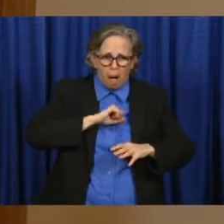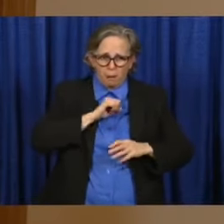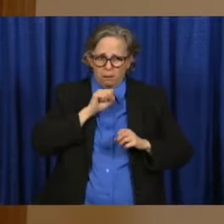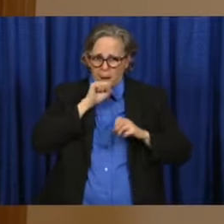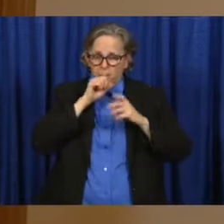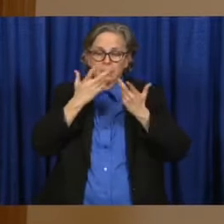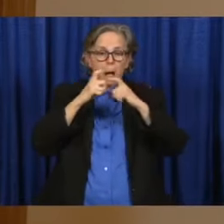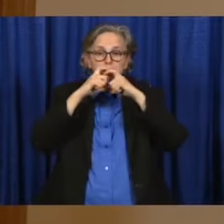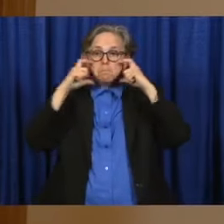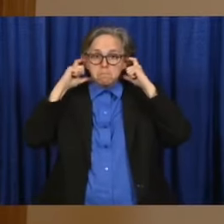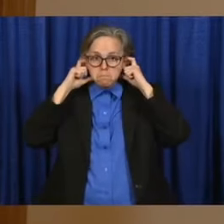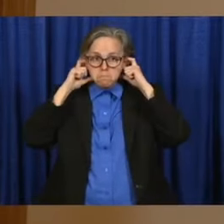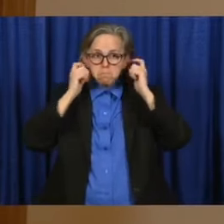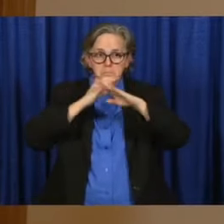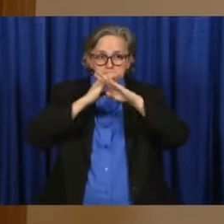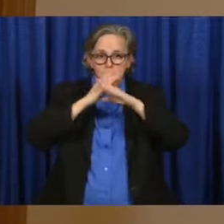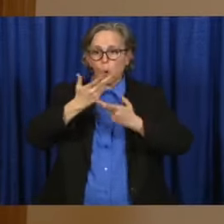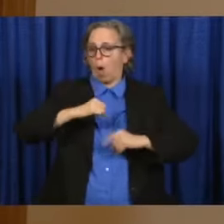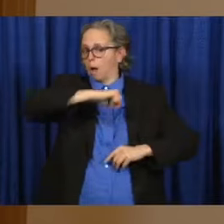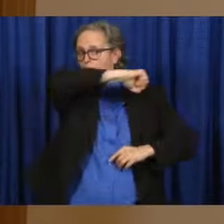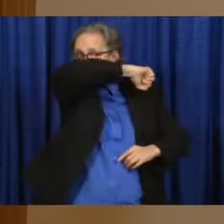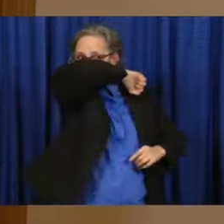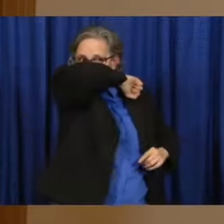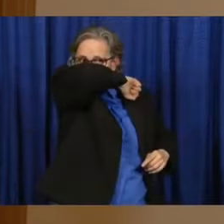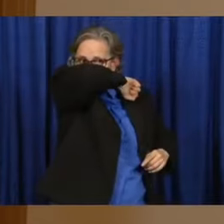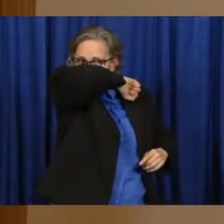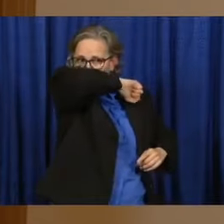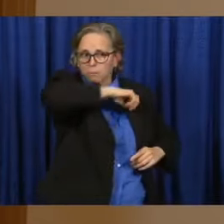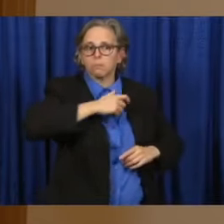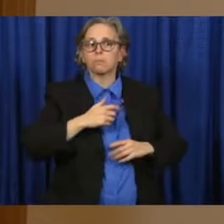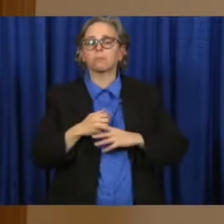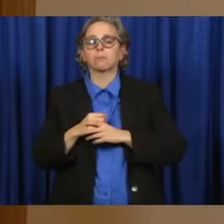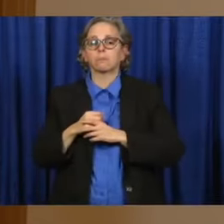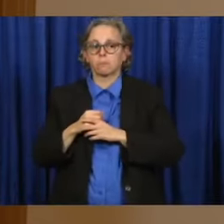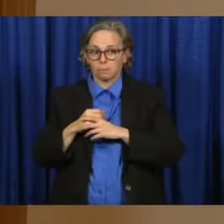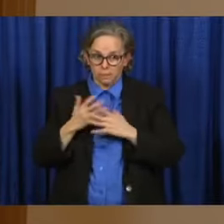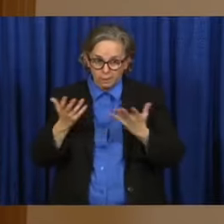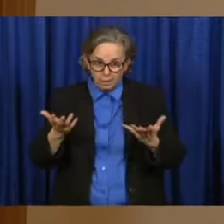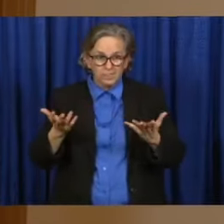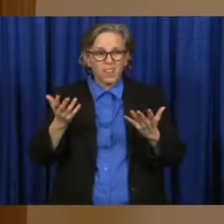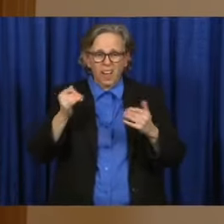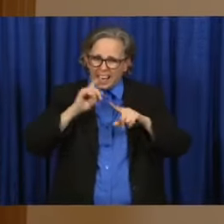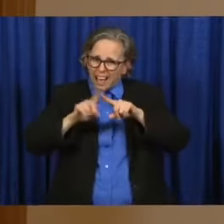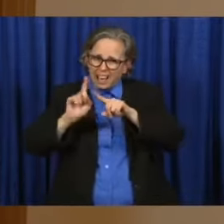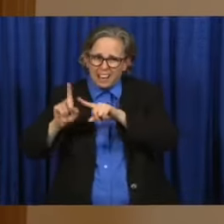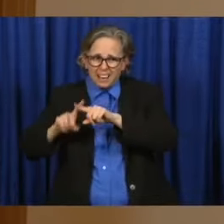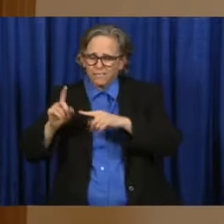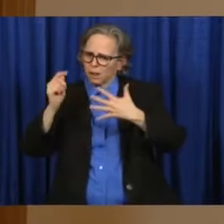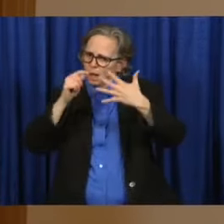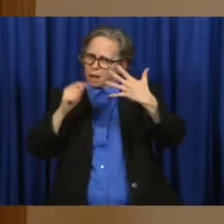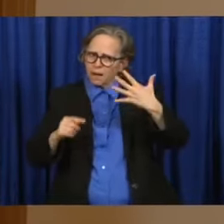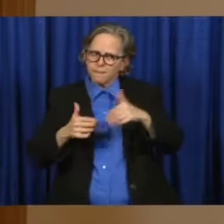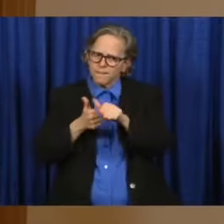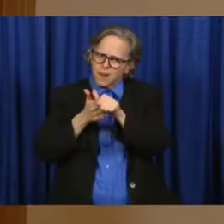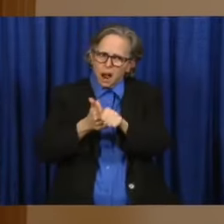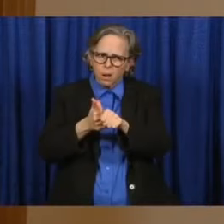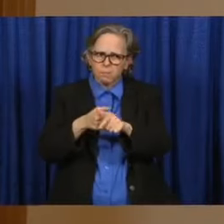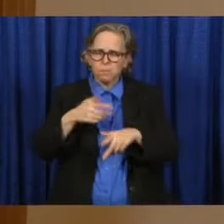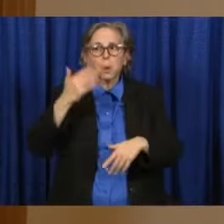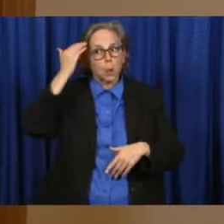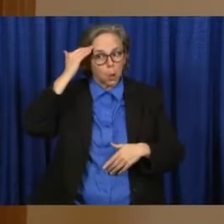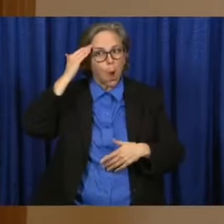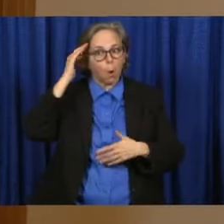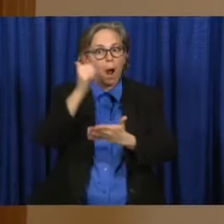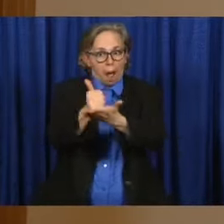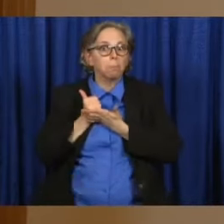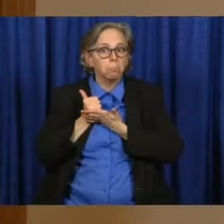bandana. Also, don't forget this. So all of us have to do those things that we know work. And I